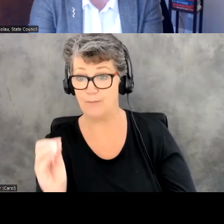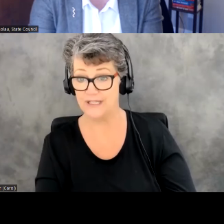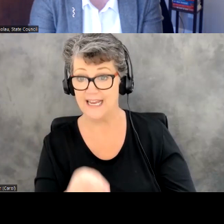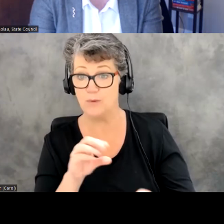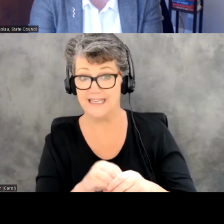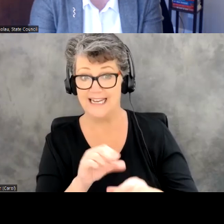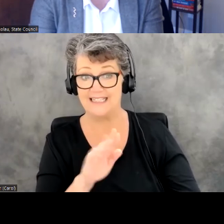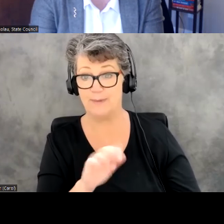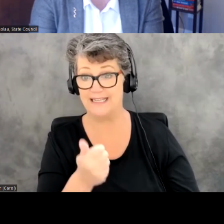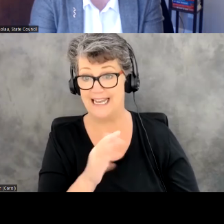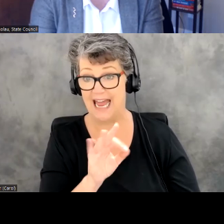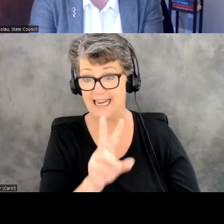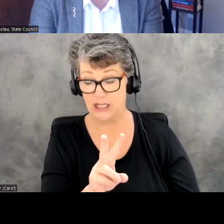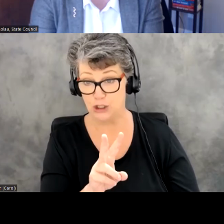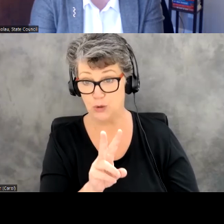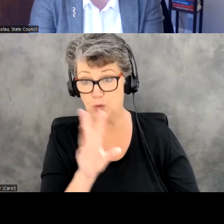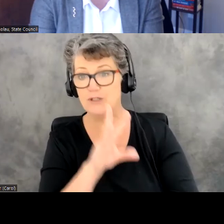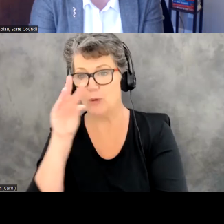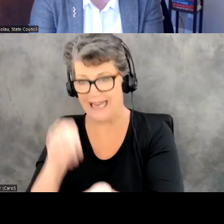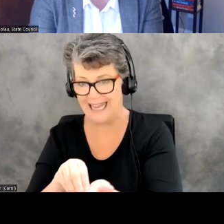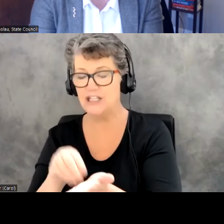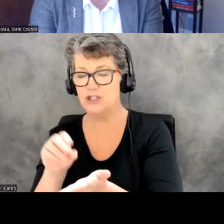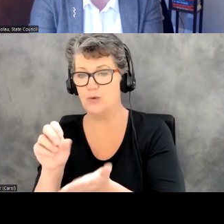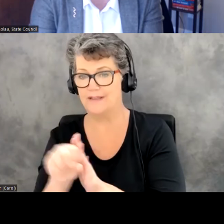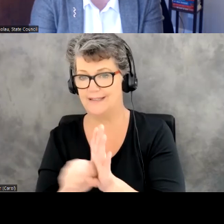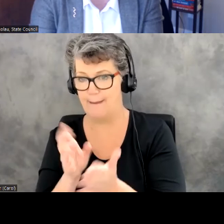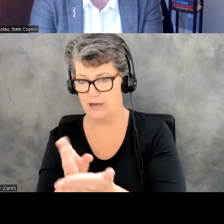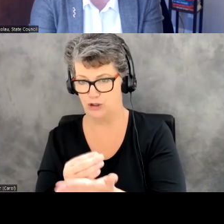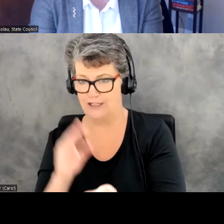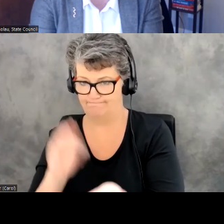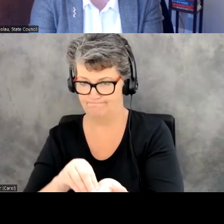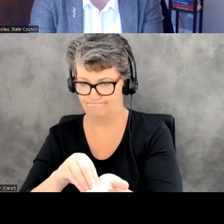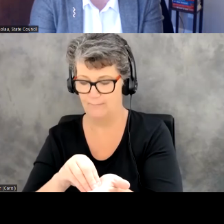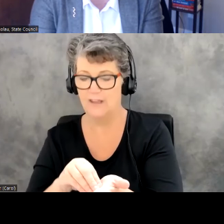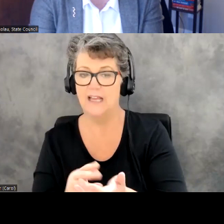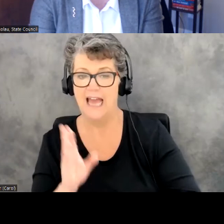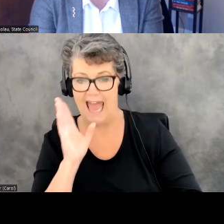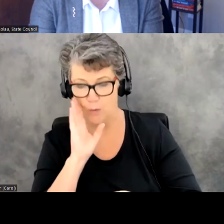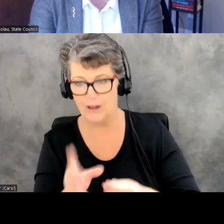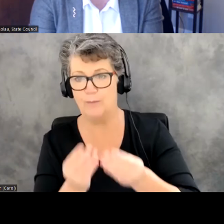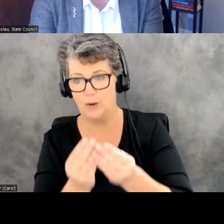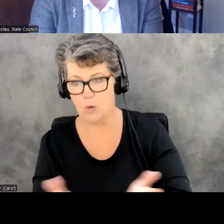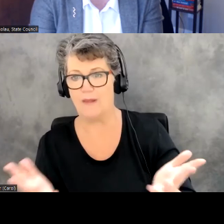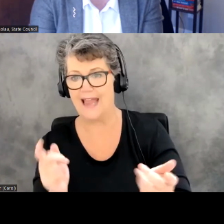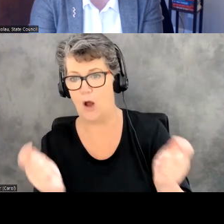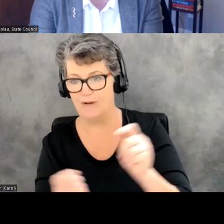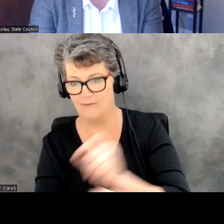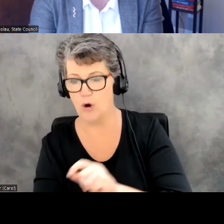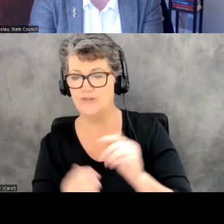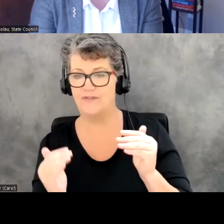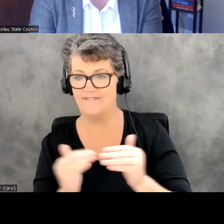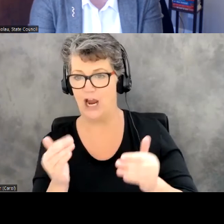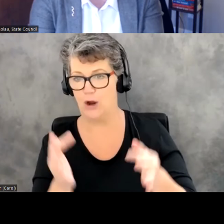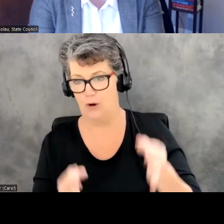SB 1092 was put into the state's budget and will be rolling out the reforms for fair